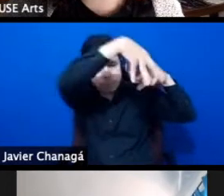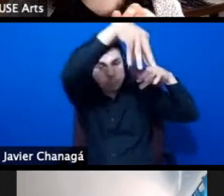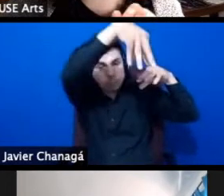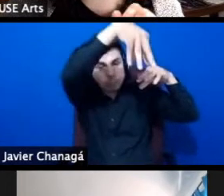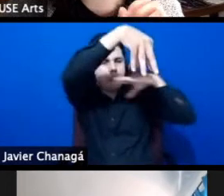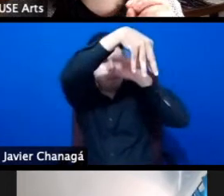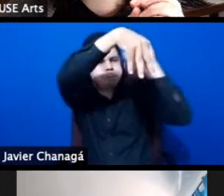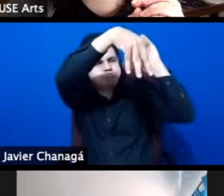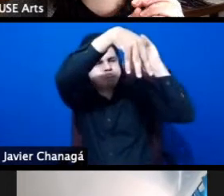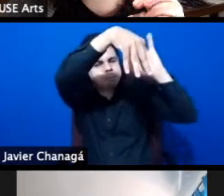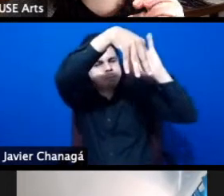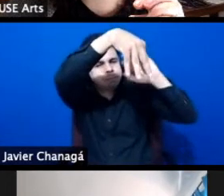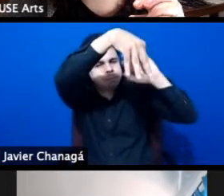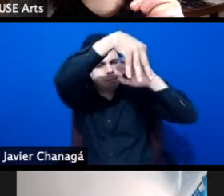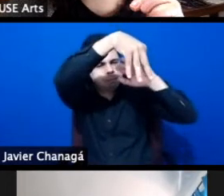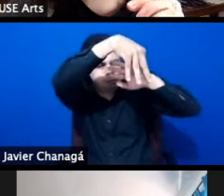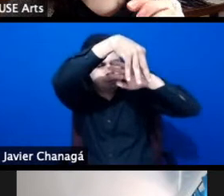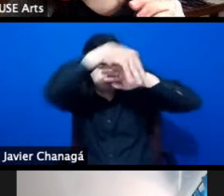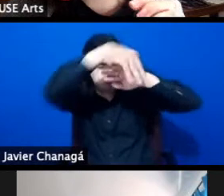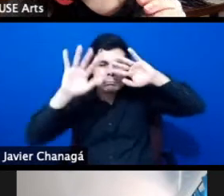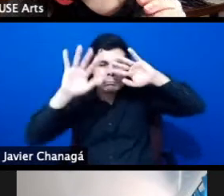hora del día. Uh-huh. Okay.